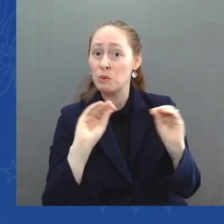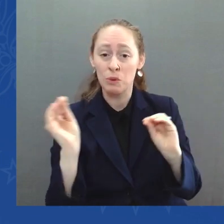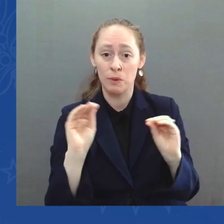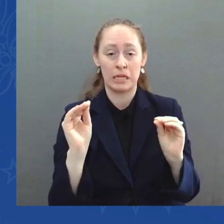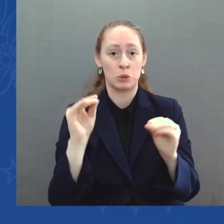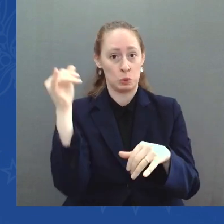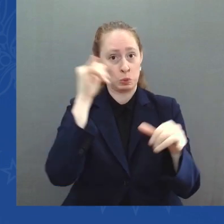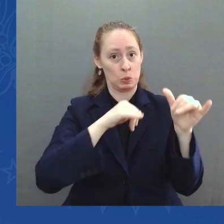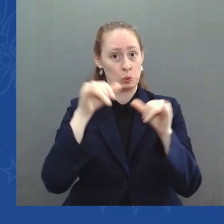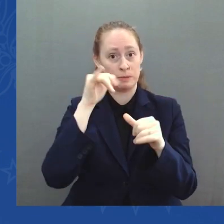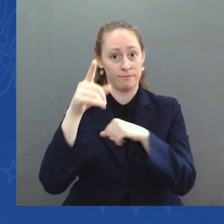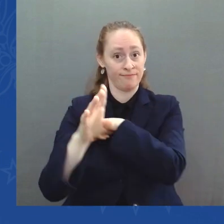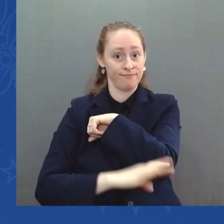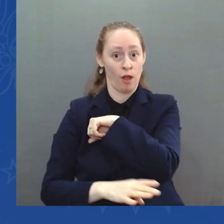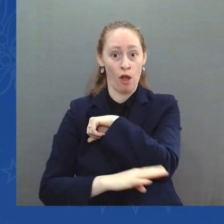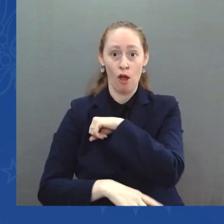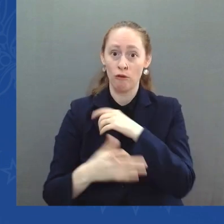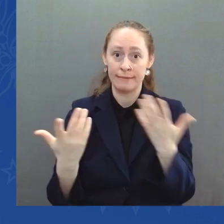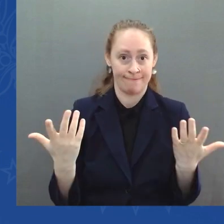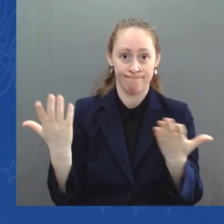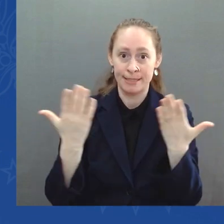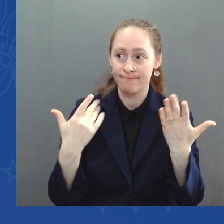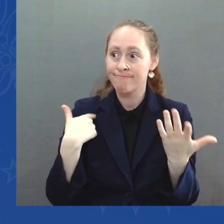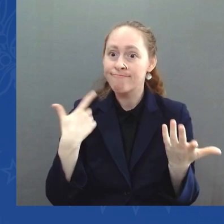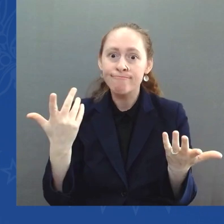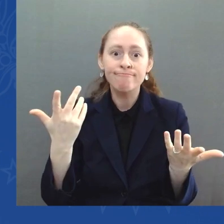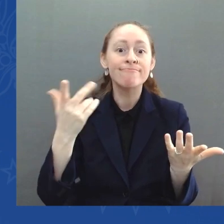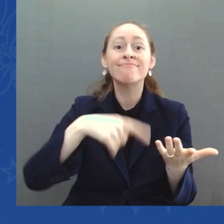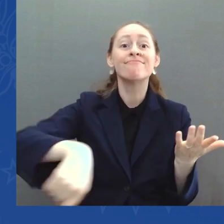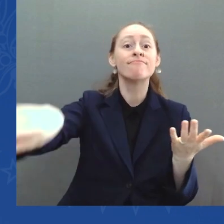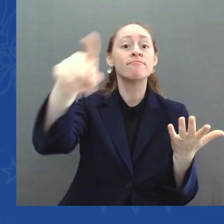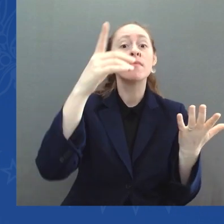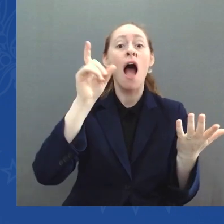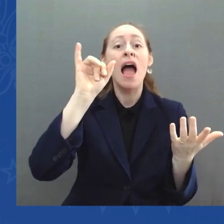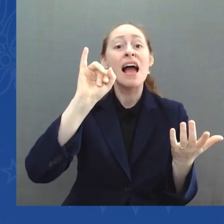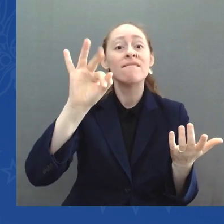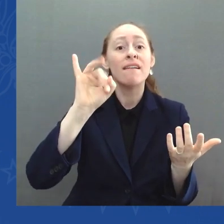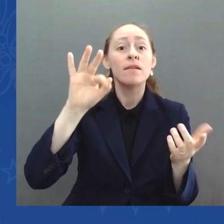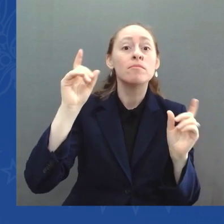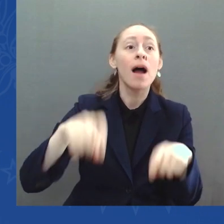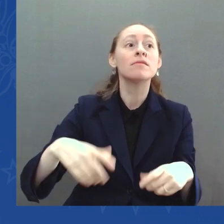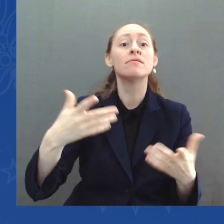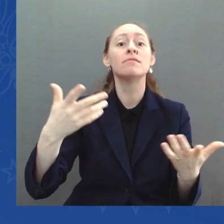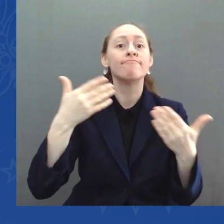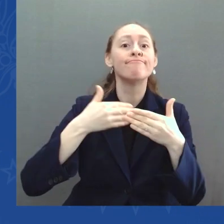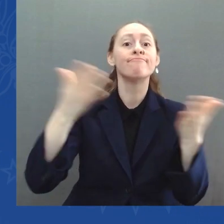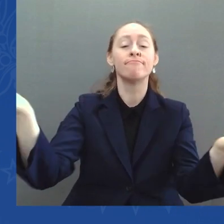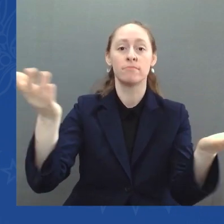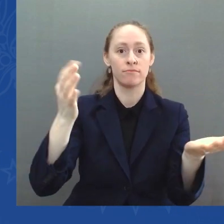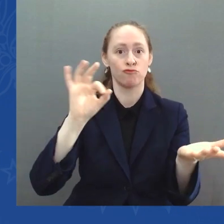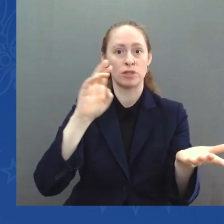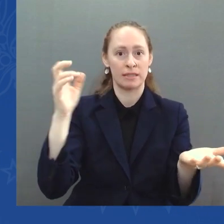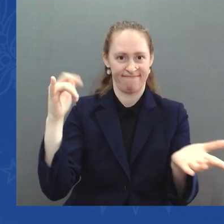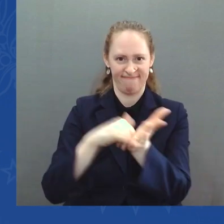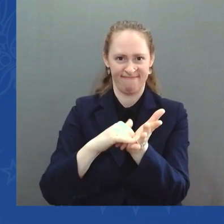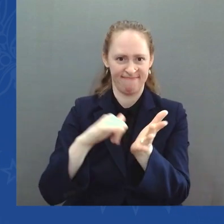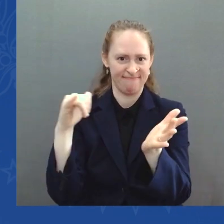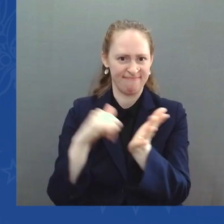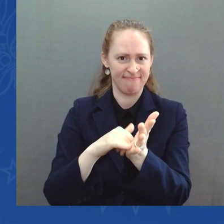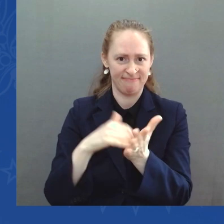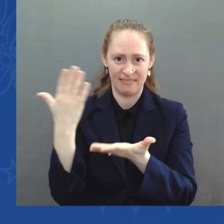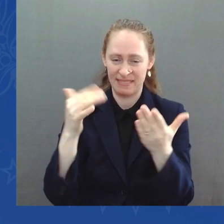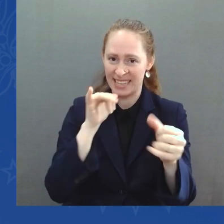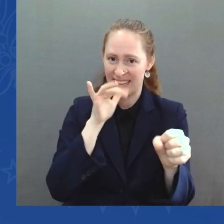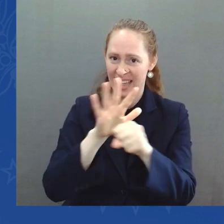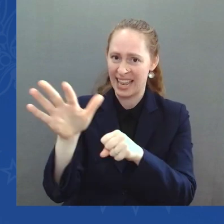Americans. Even worse, if we need a different vaccine for the future to combat a new variant, we're not going to have